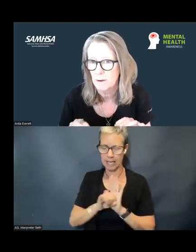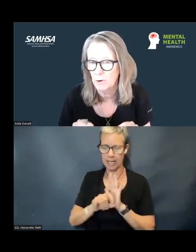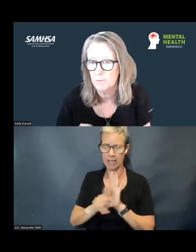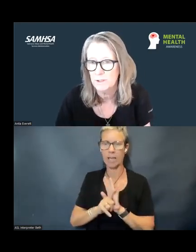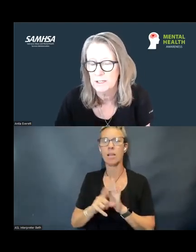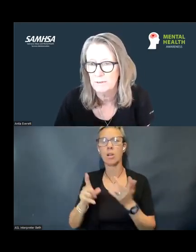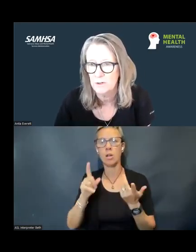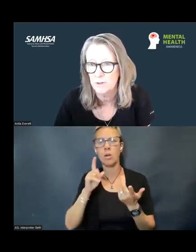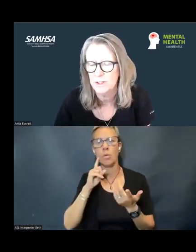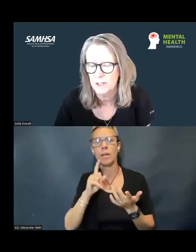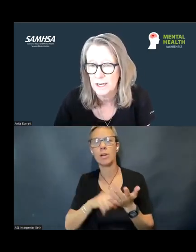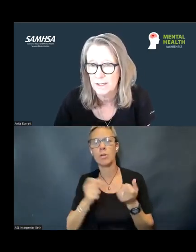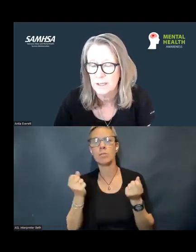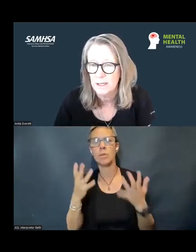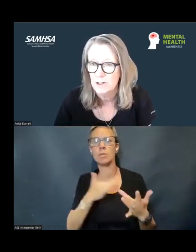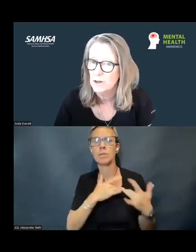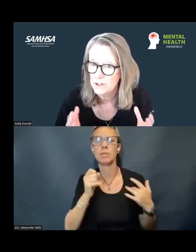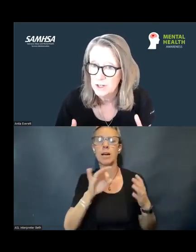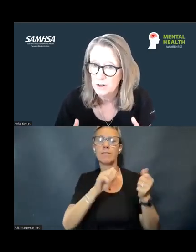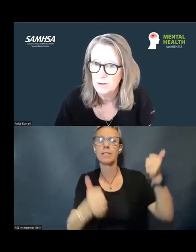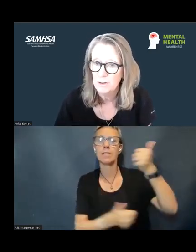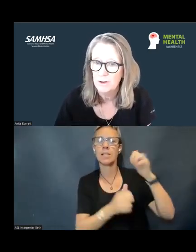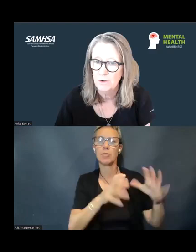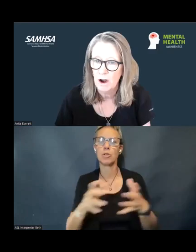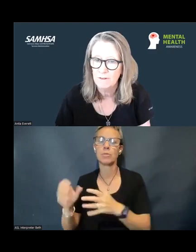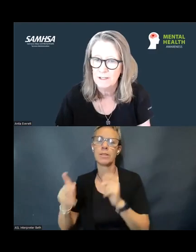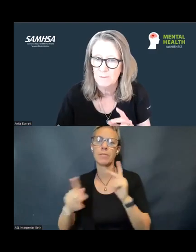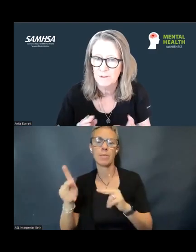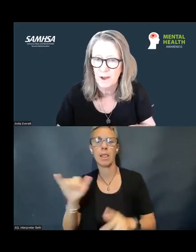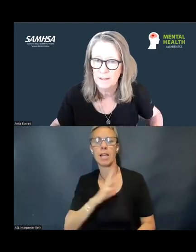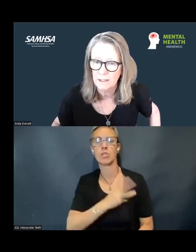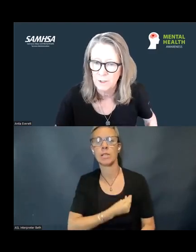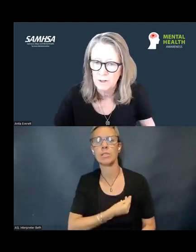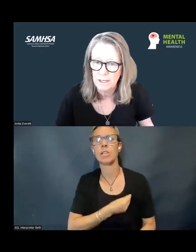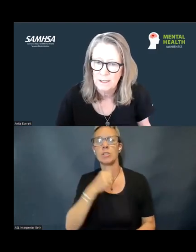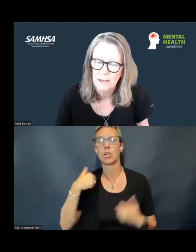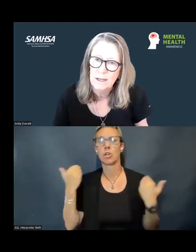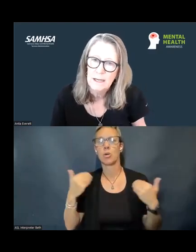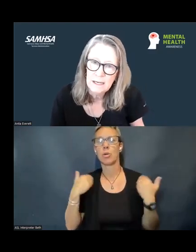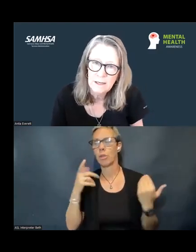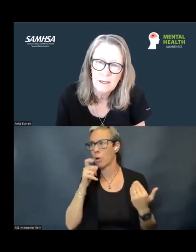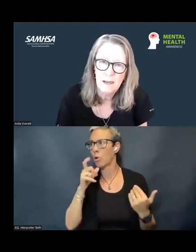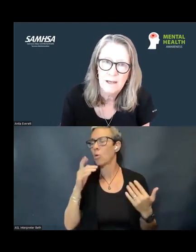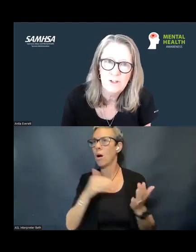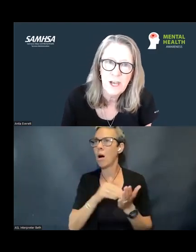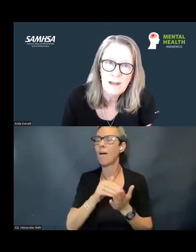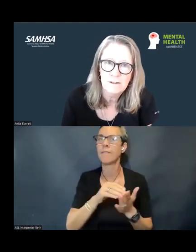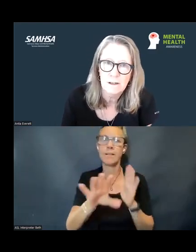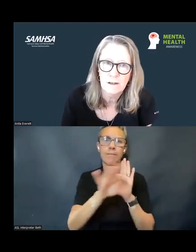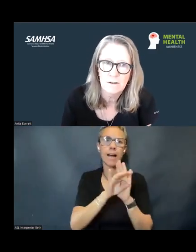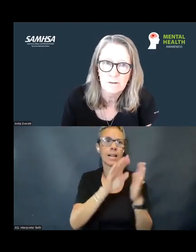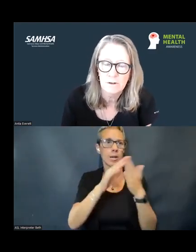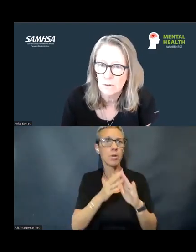expressed by subgroups of individuals, such as transgender youth, who oftentimes find community in a